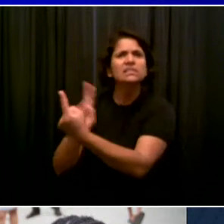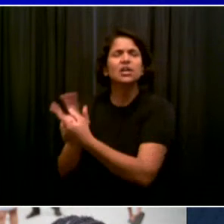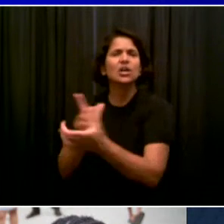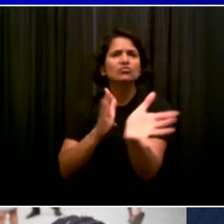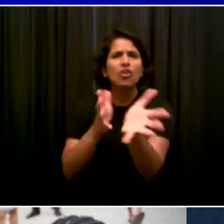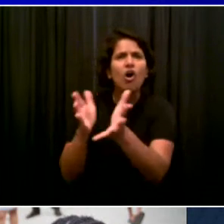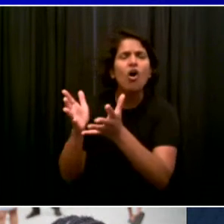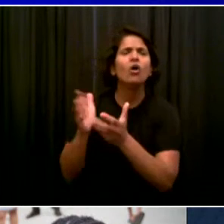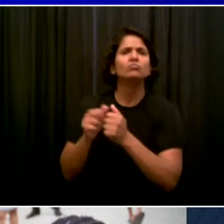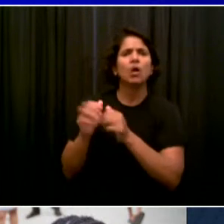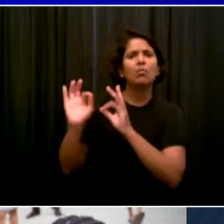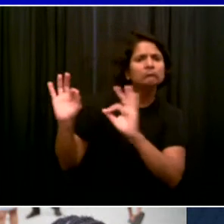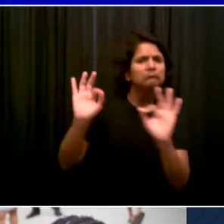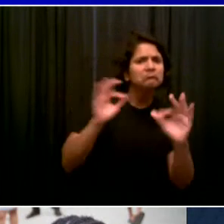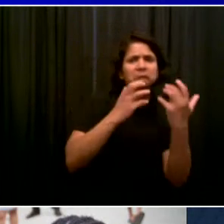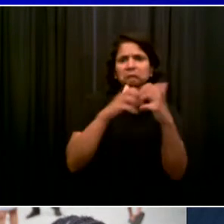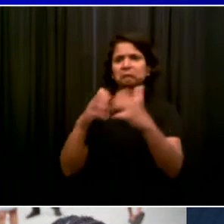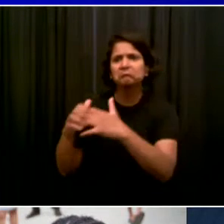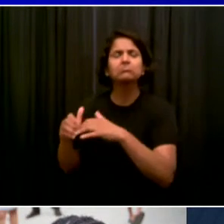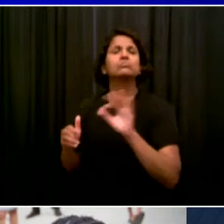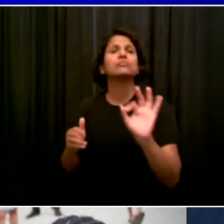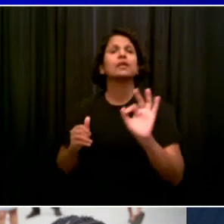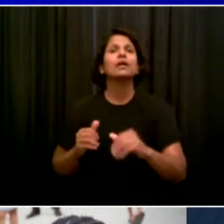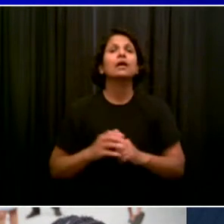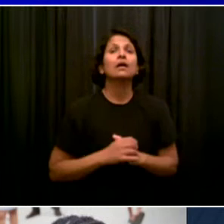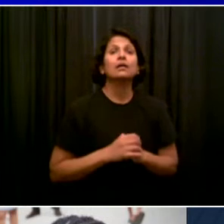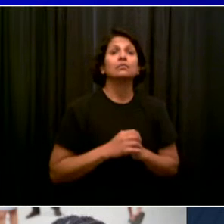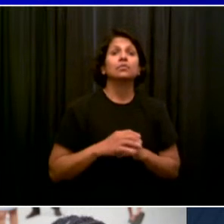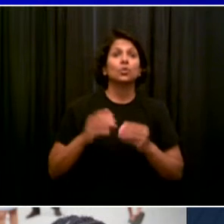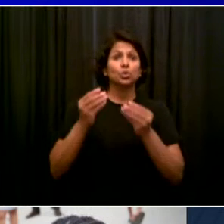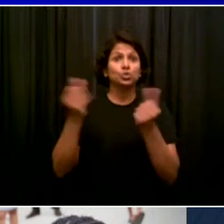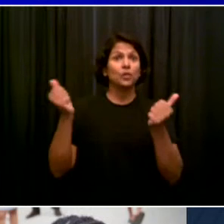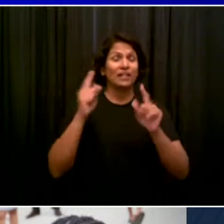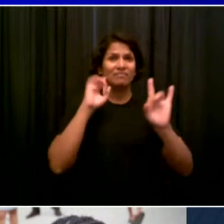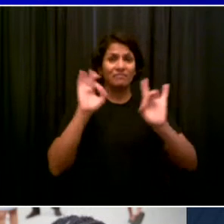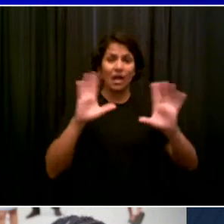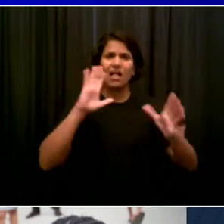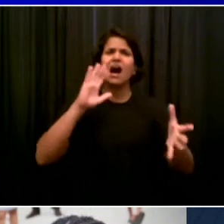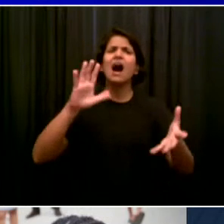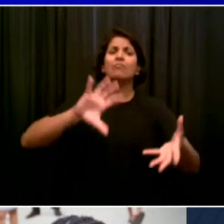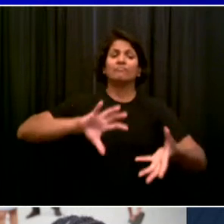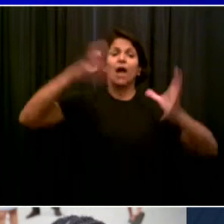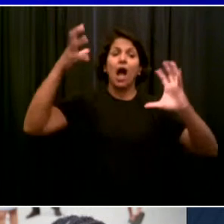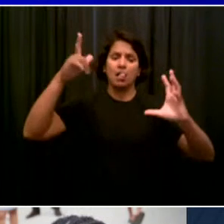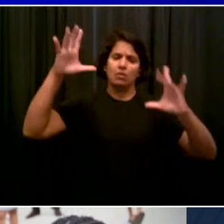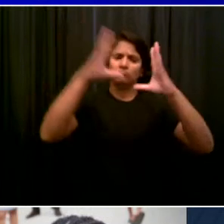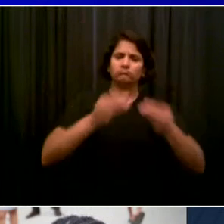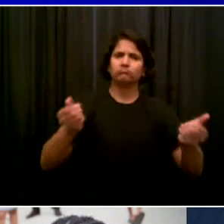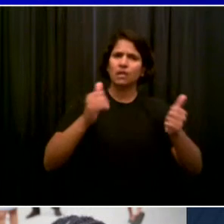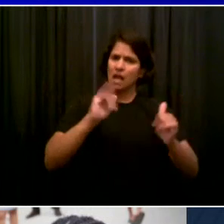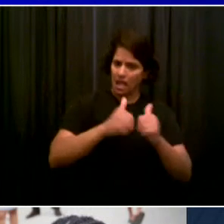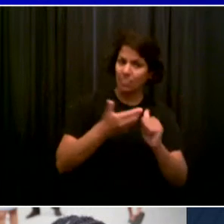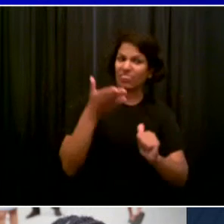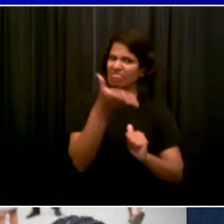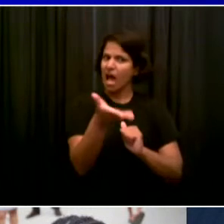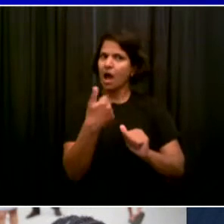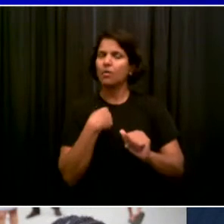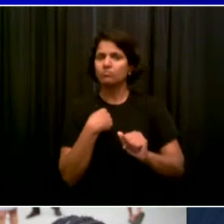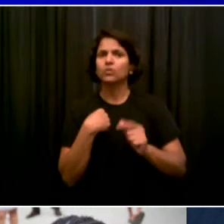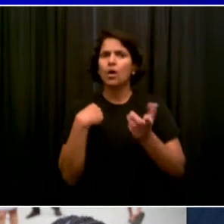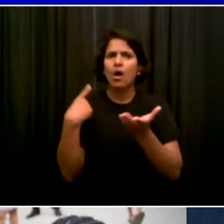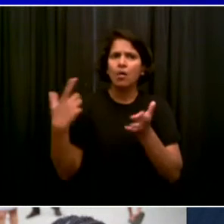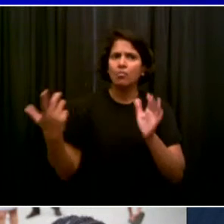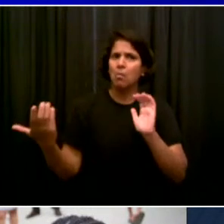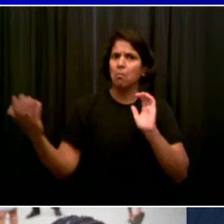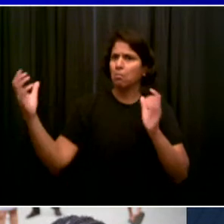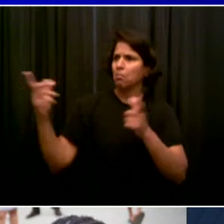Members of the Cure Violence Movement, the crisis management system were there. Everyone together focused on making sure that